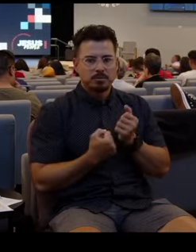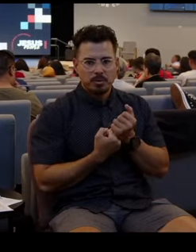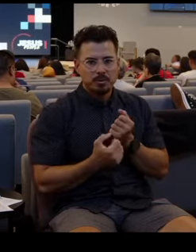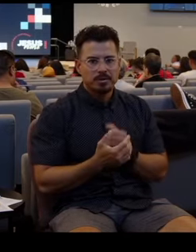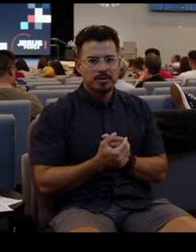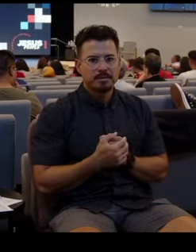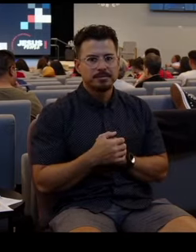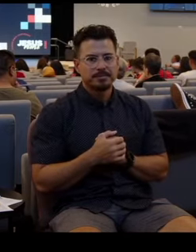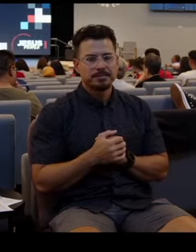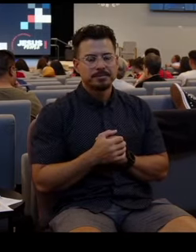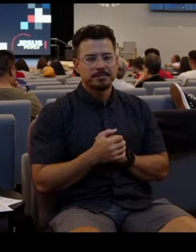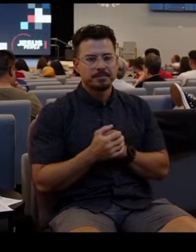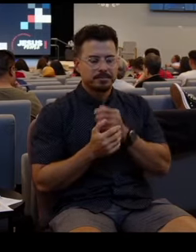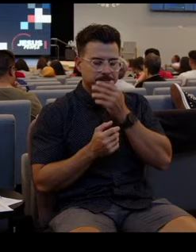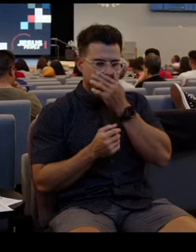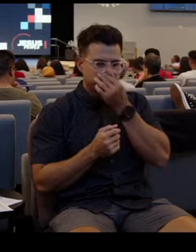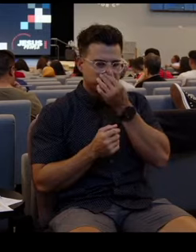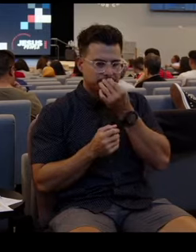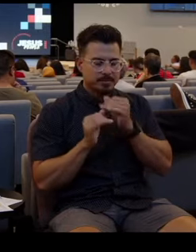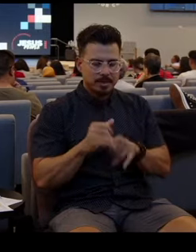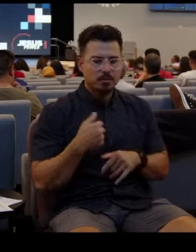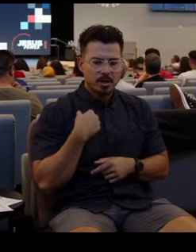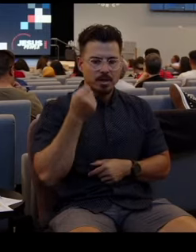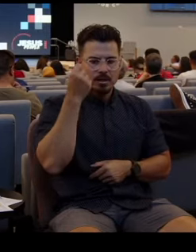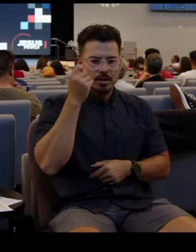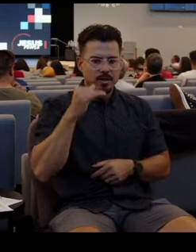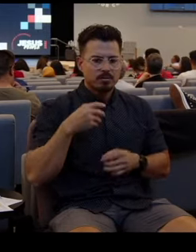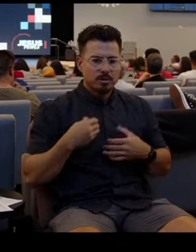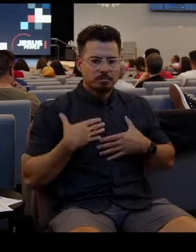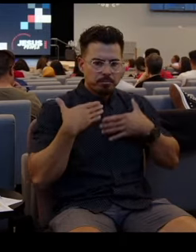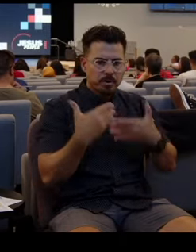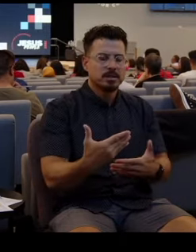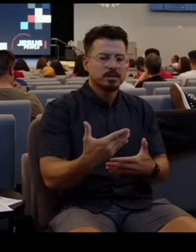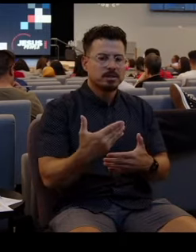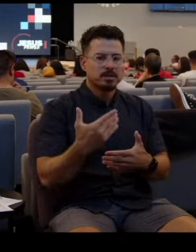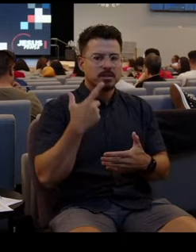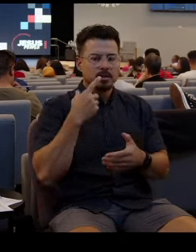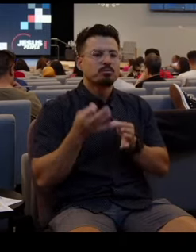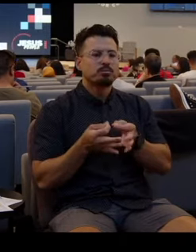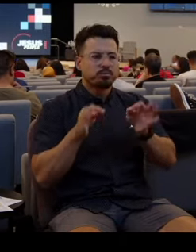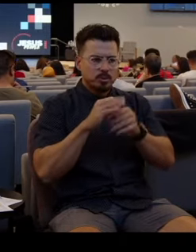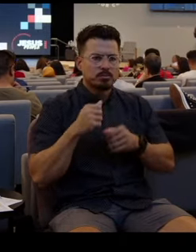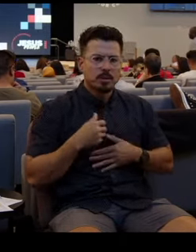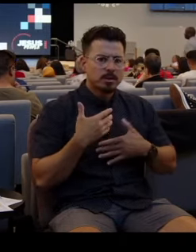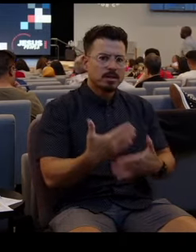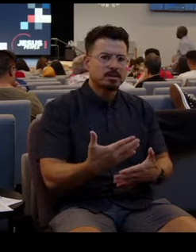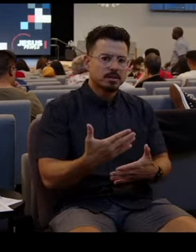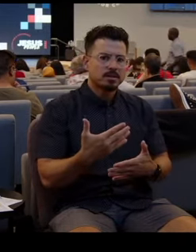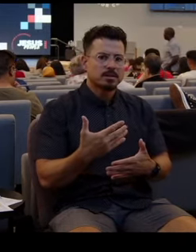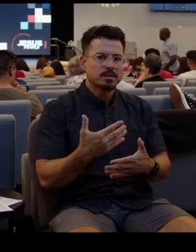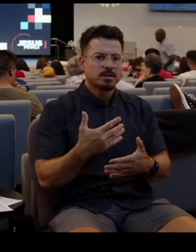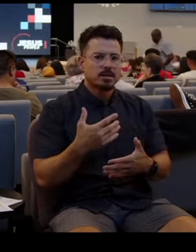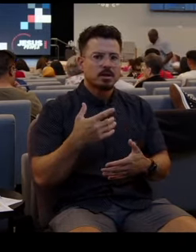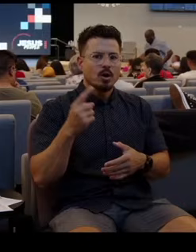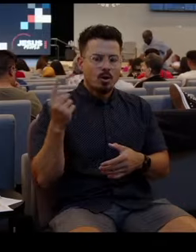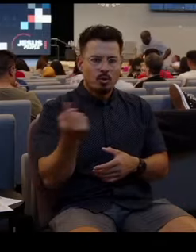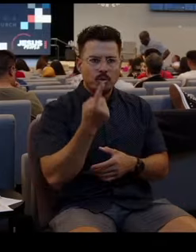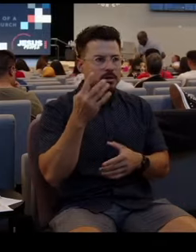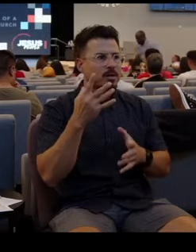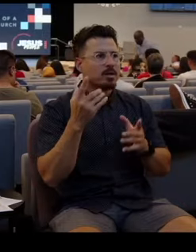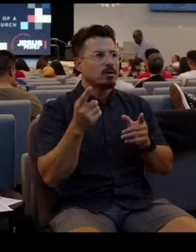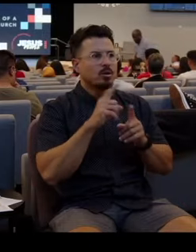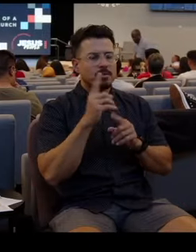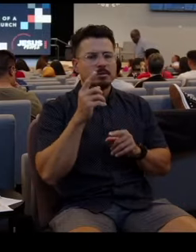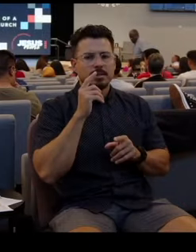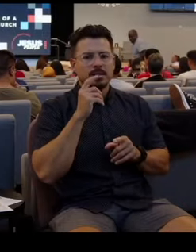But I understand there are obligations, and there are important obligations, but there's always going to be this